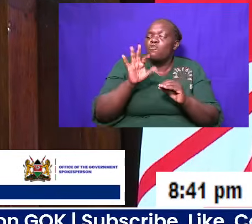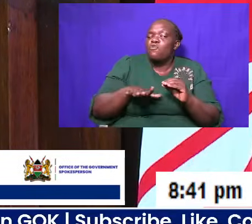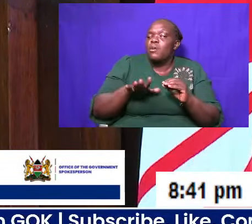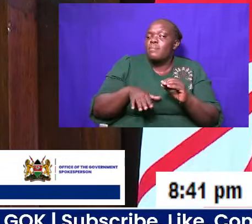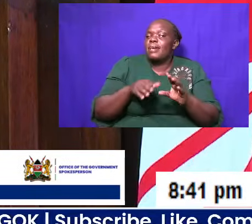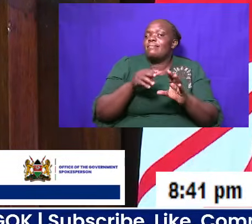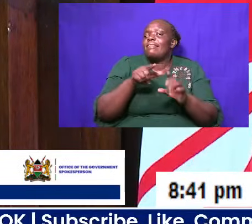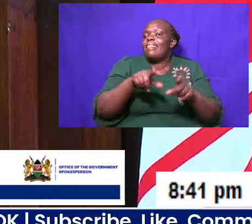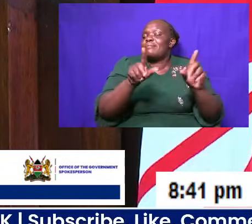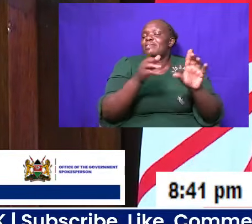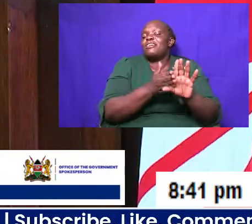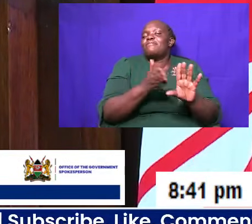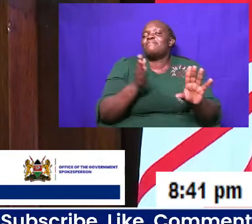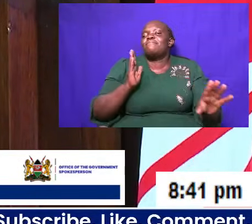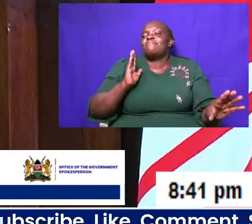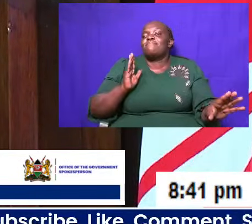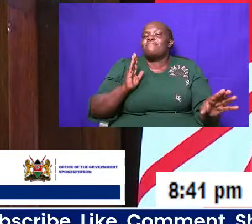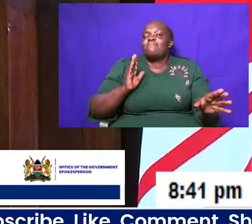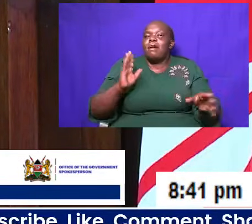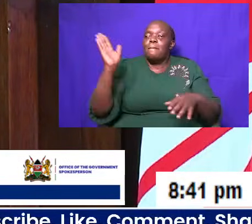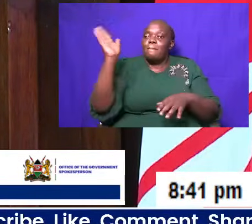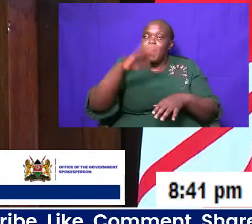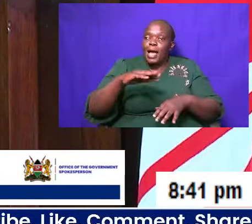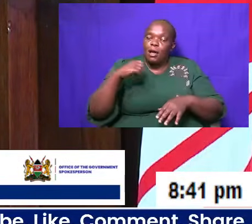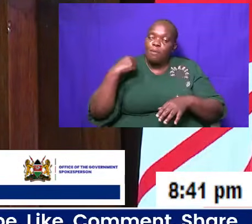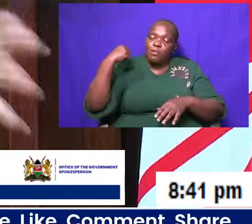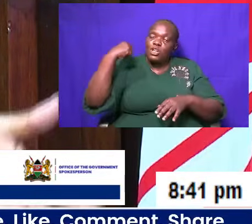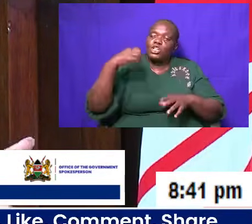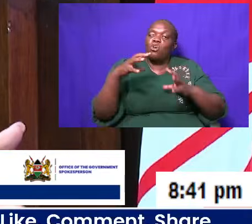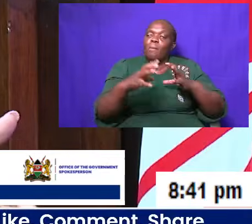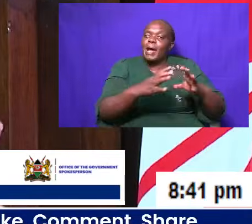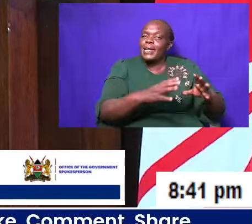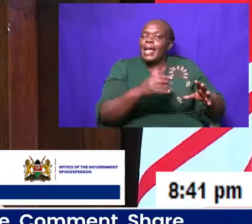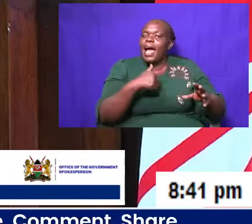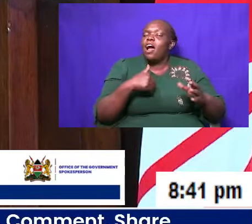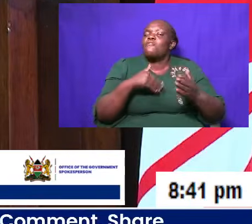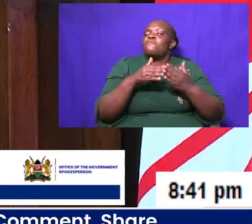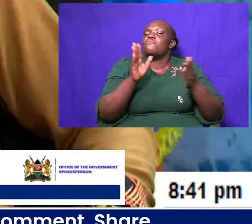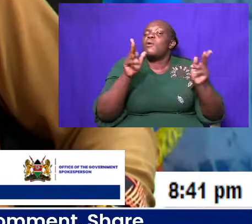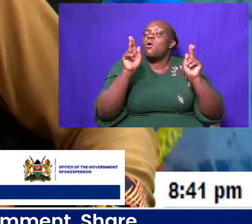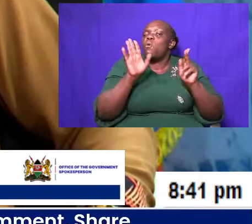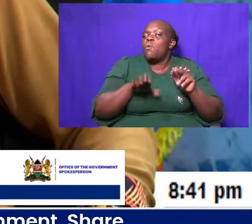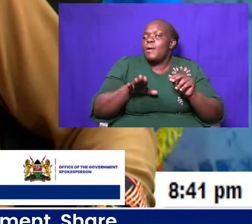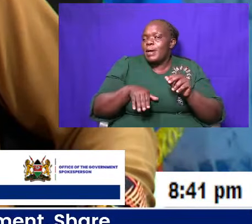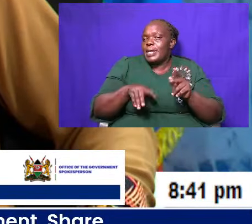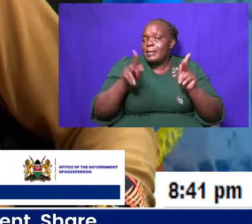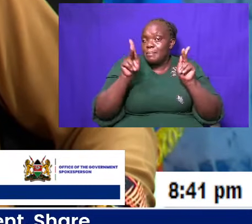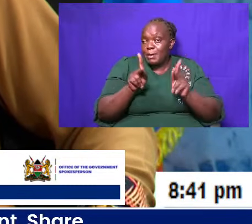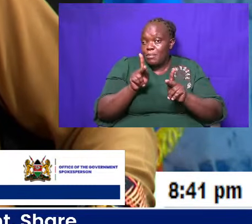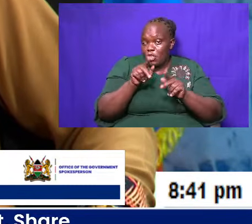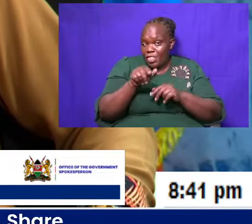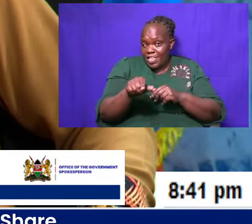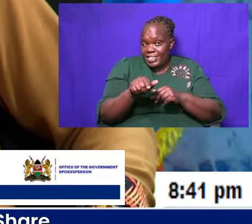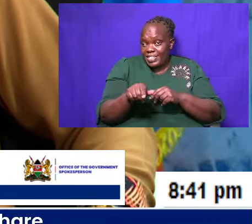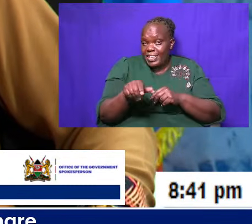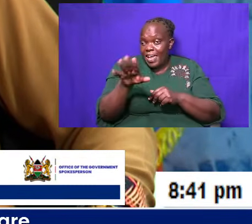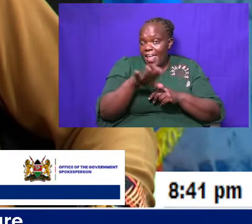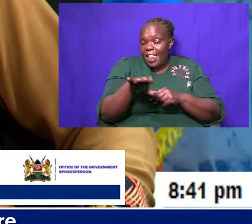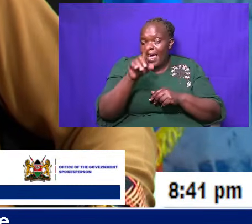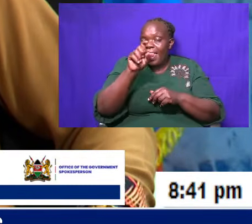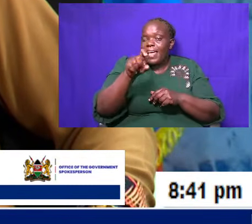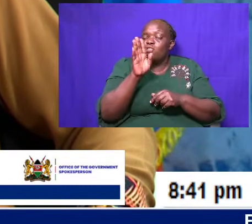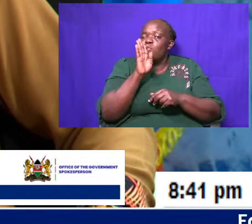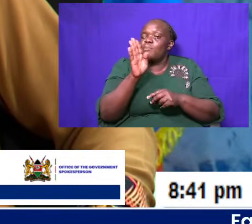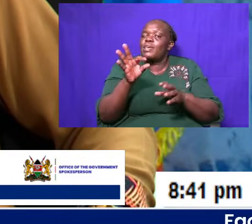out there. And so it comes back to political parties to ensure that we have more women. So people in that who need to be elected,